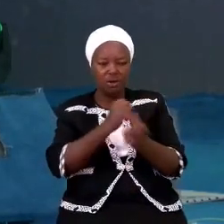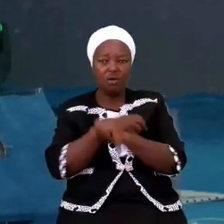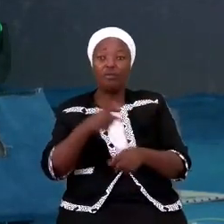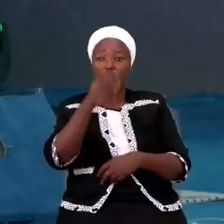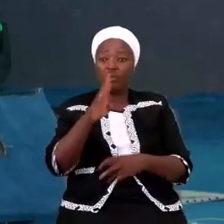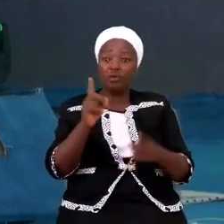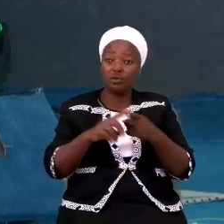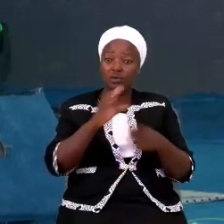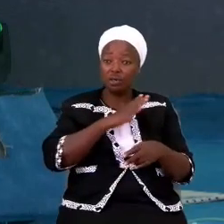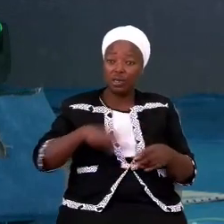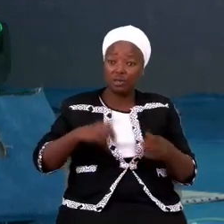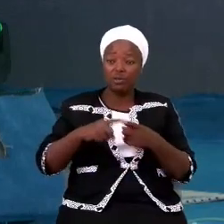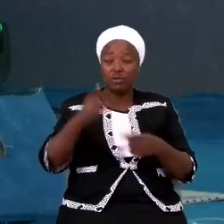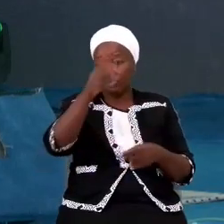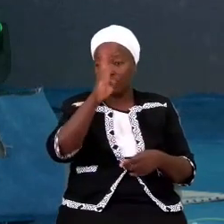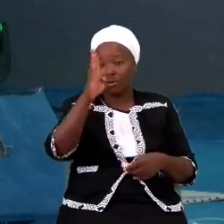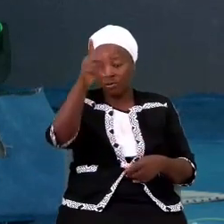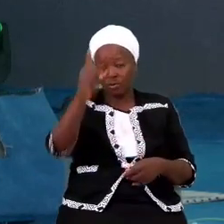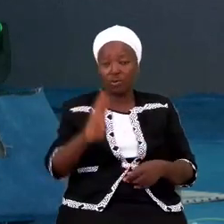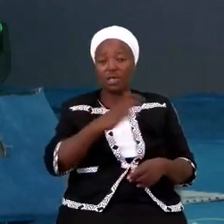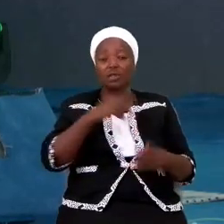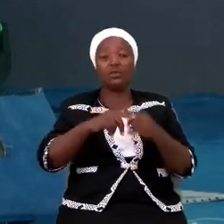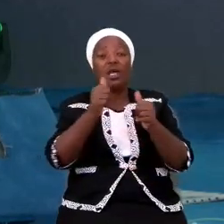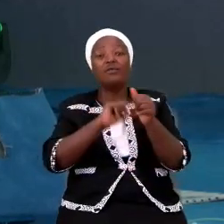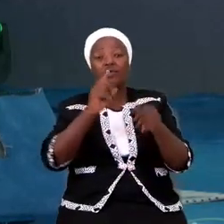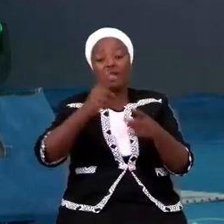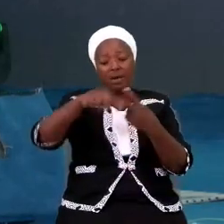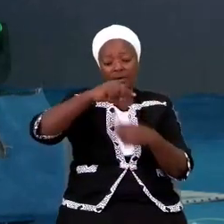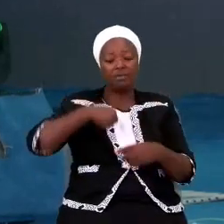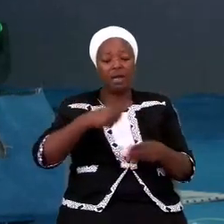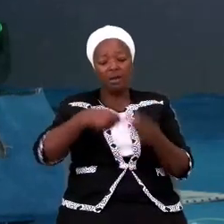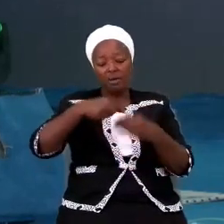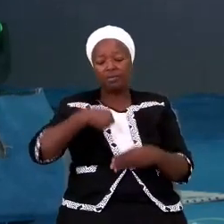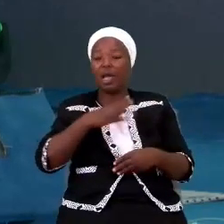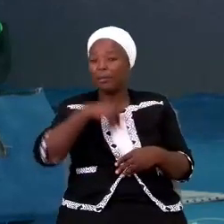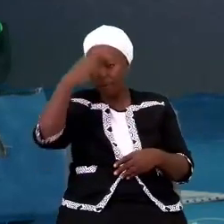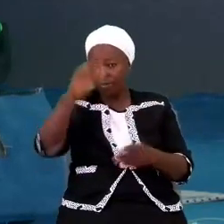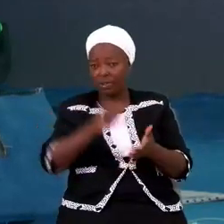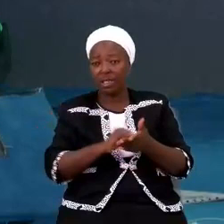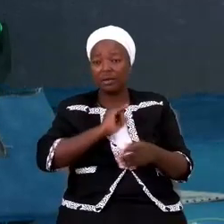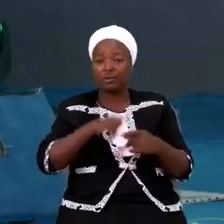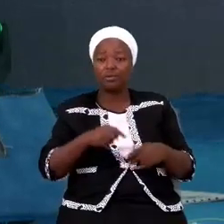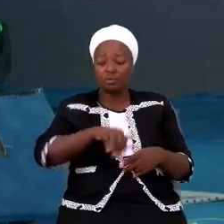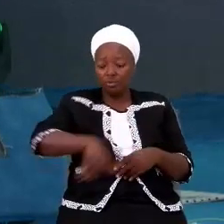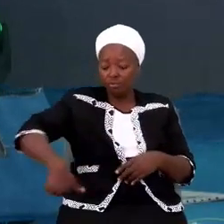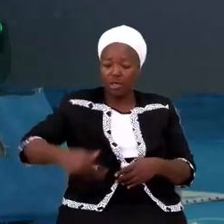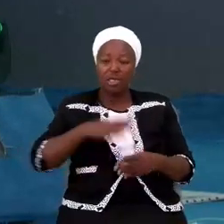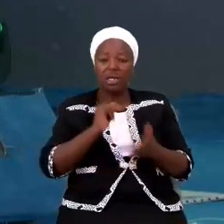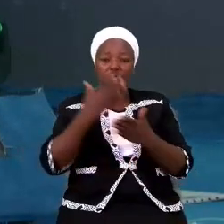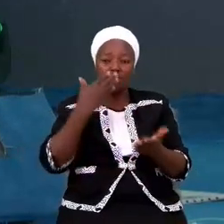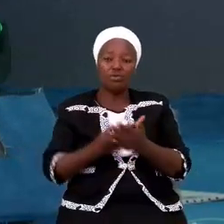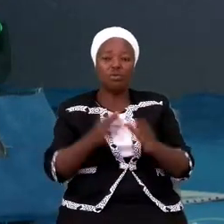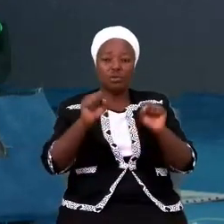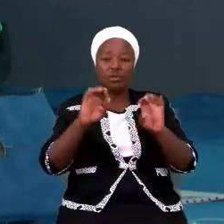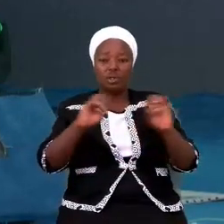to sow the good seed, the good word, the good action, the good language in the lives of other people. If I don't